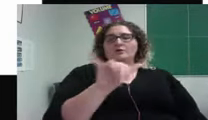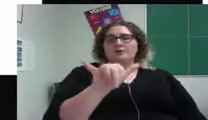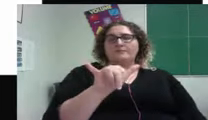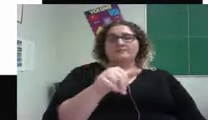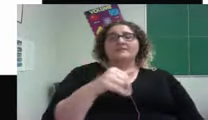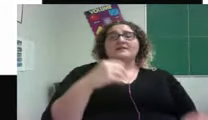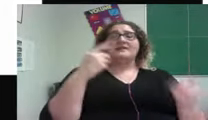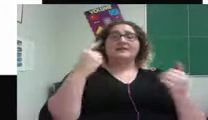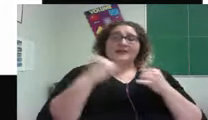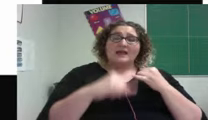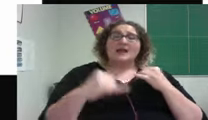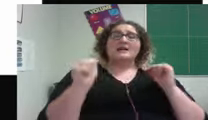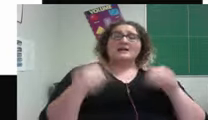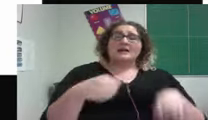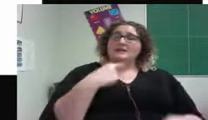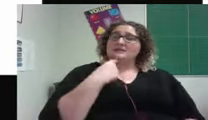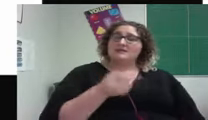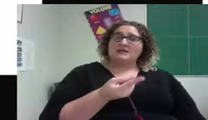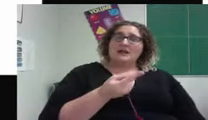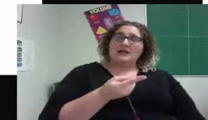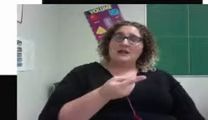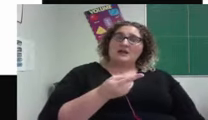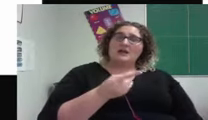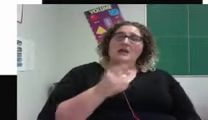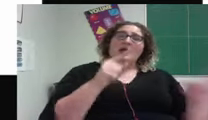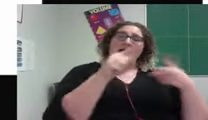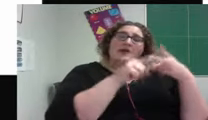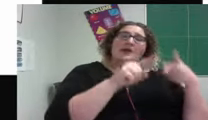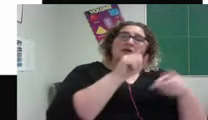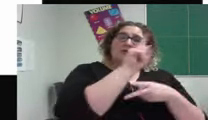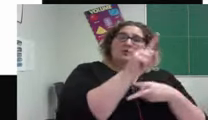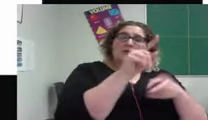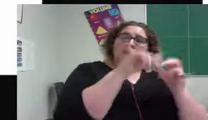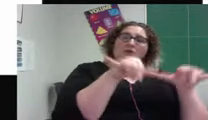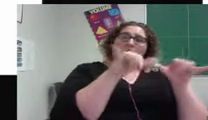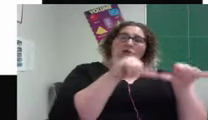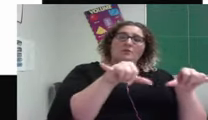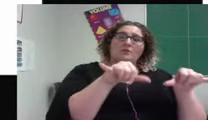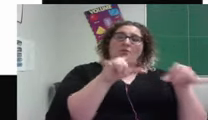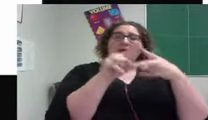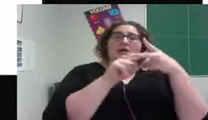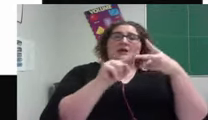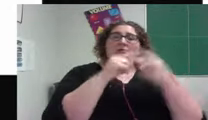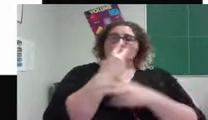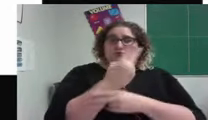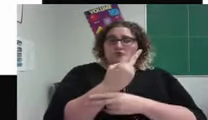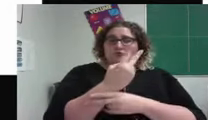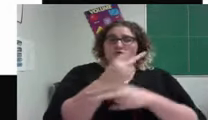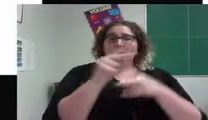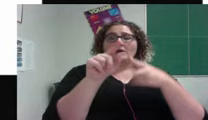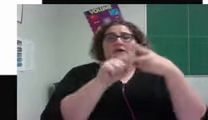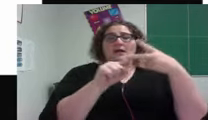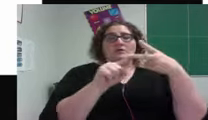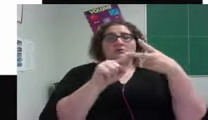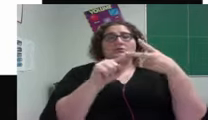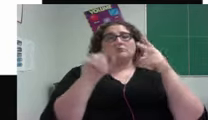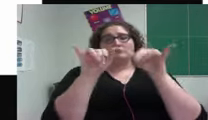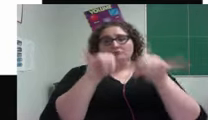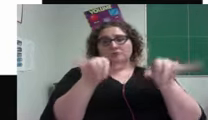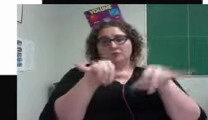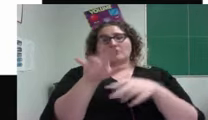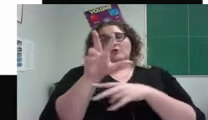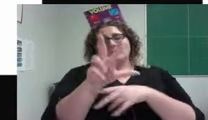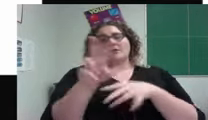to angle 2, is congruent to angle 3, is congruent to angle 4, and again this is by the transitive